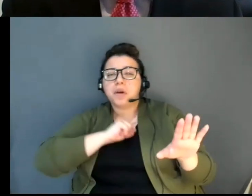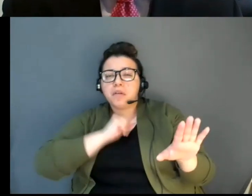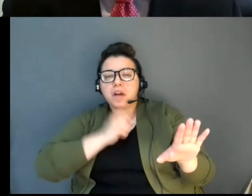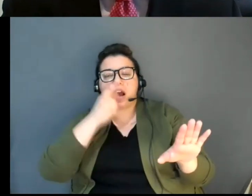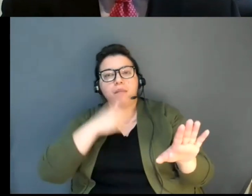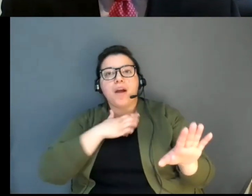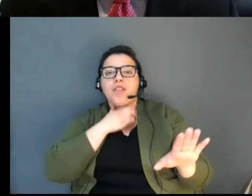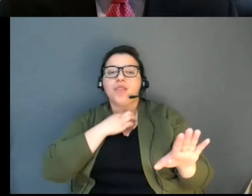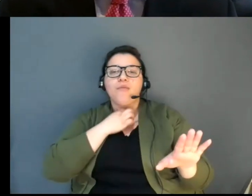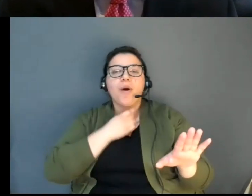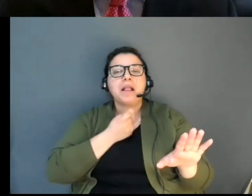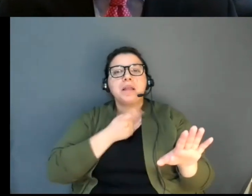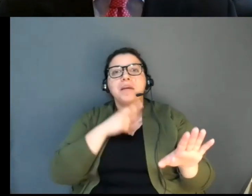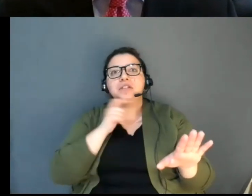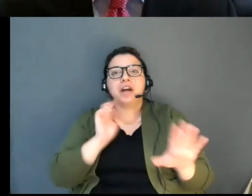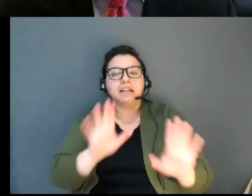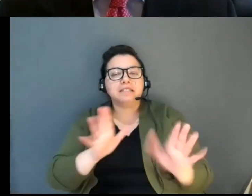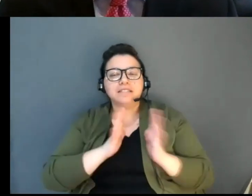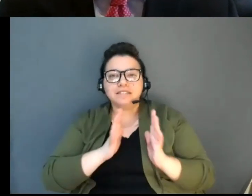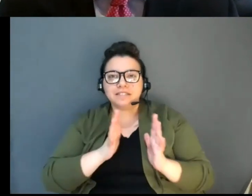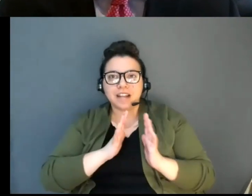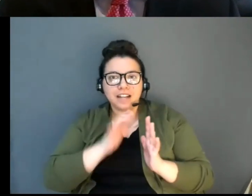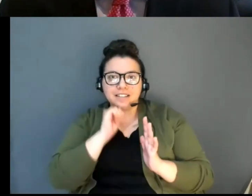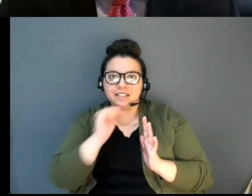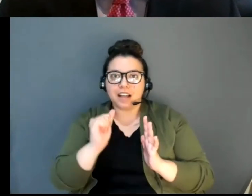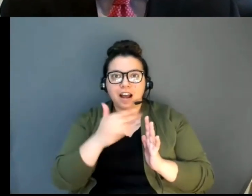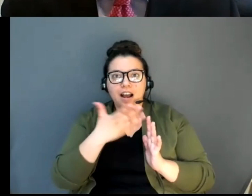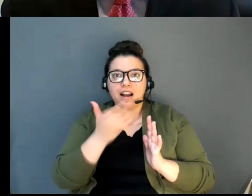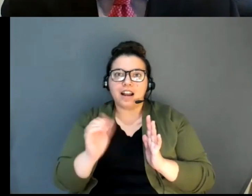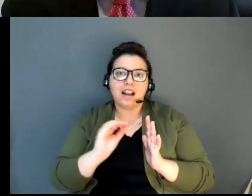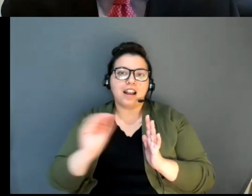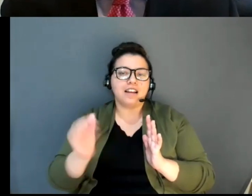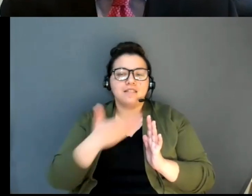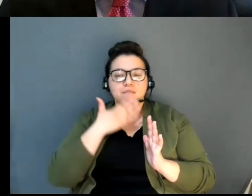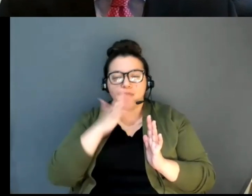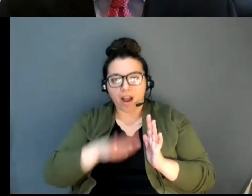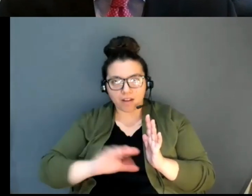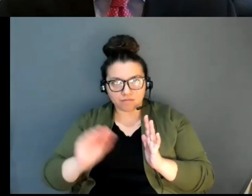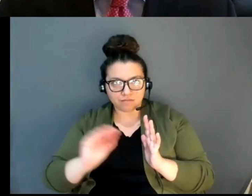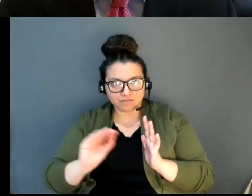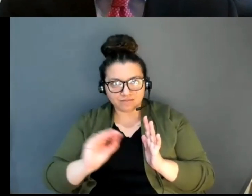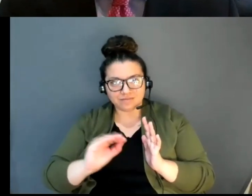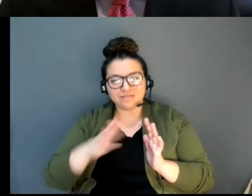It's a little dry. It's not anything bad. So my name is